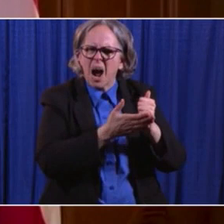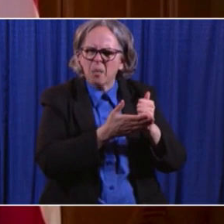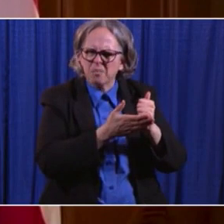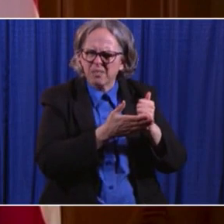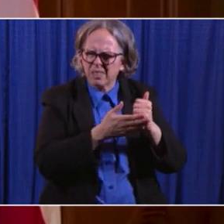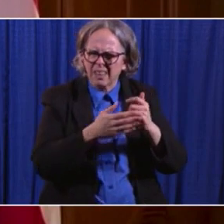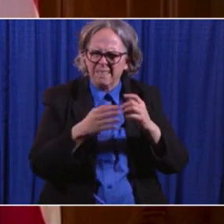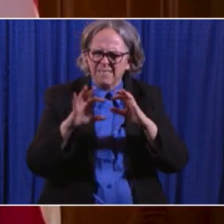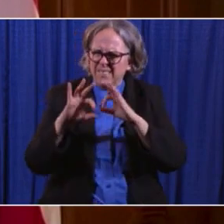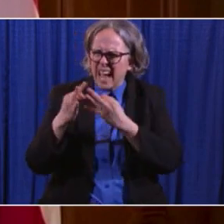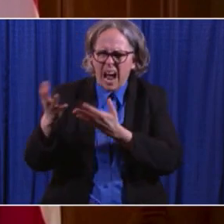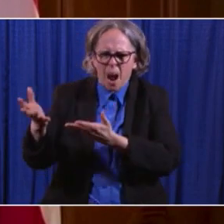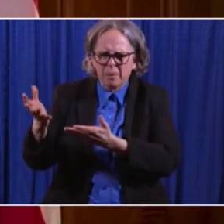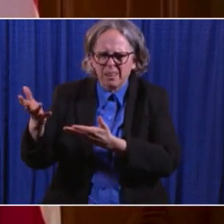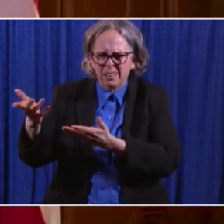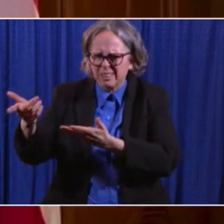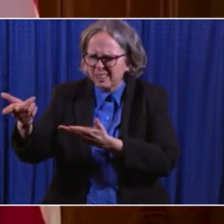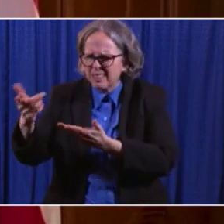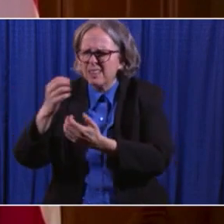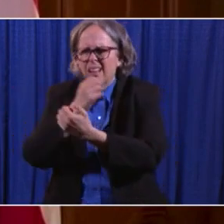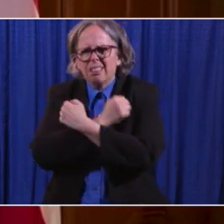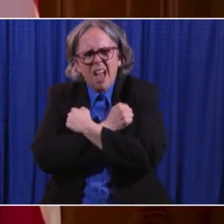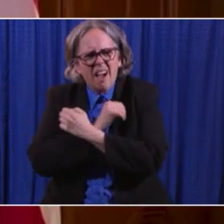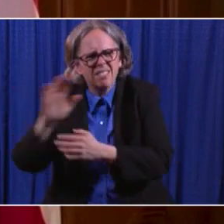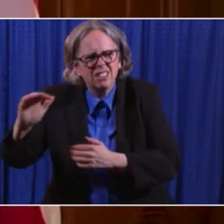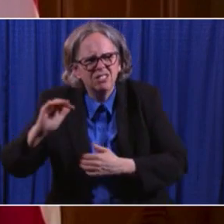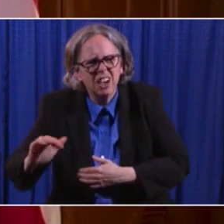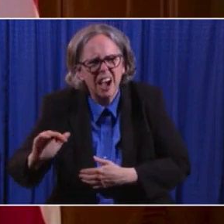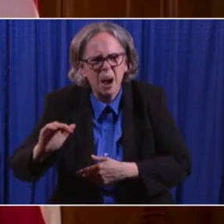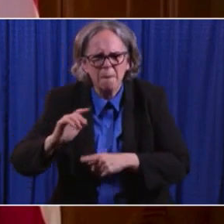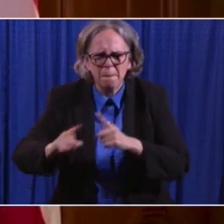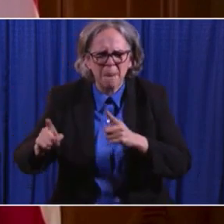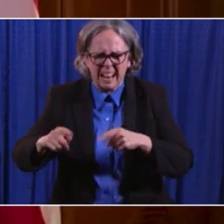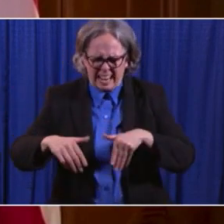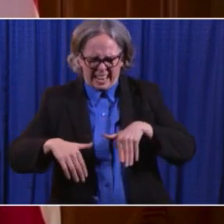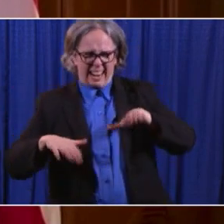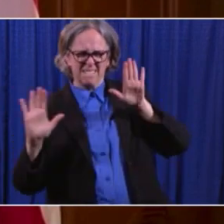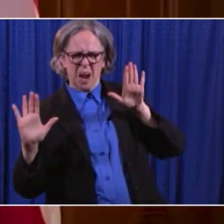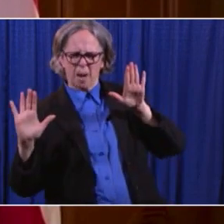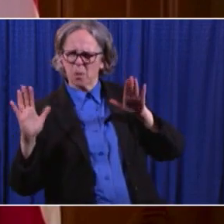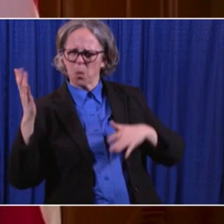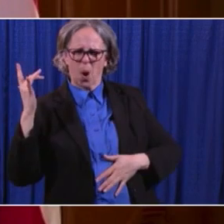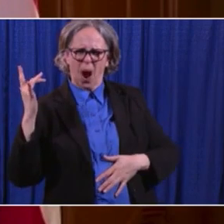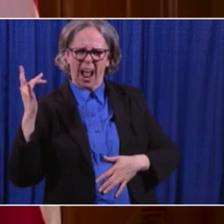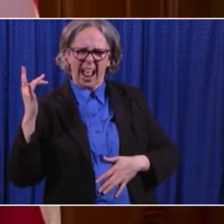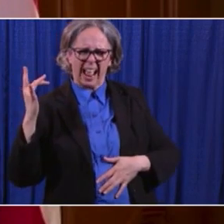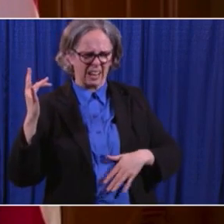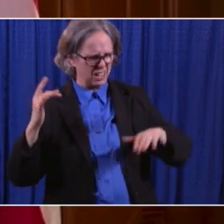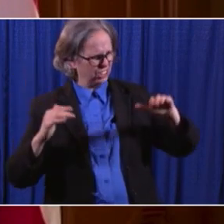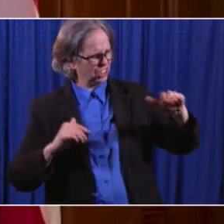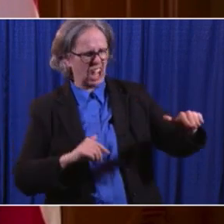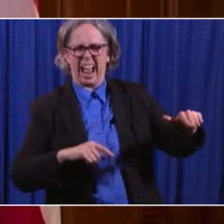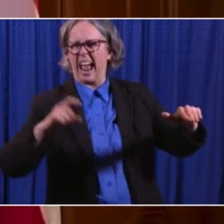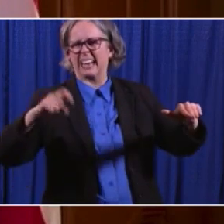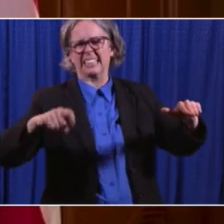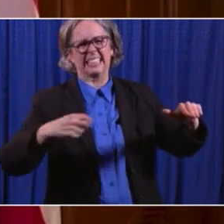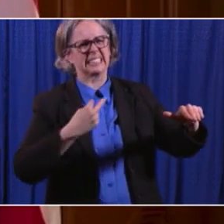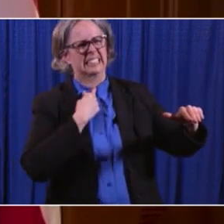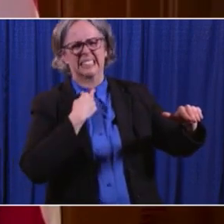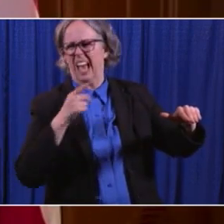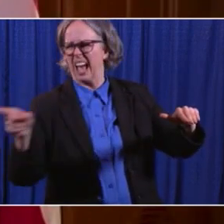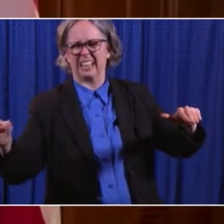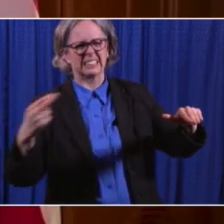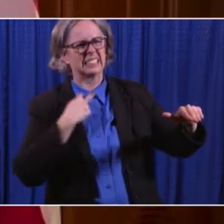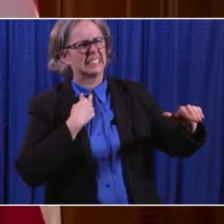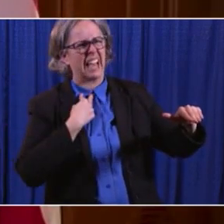but parents are making that choice because there's no other way to access the different services that child needs. And so we